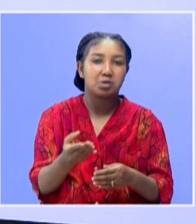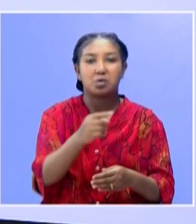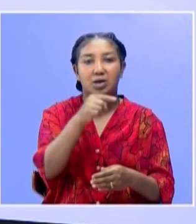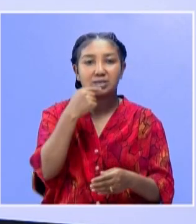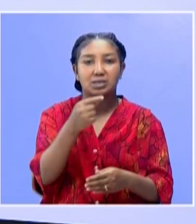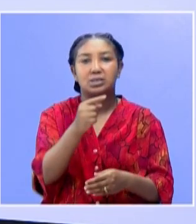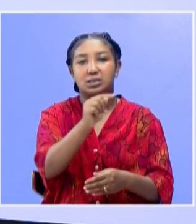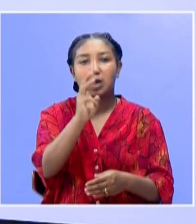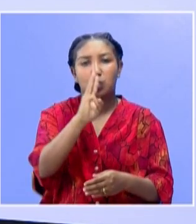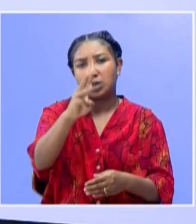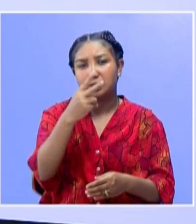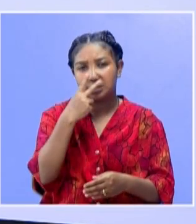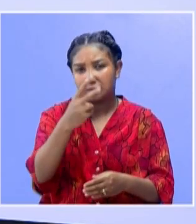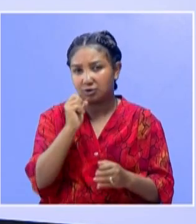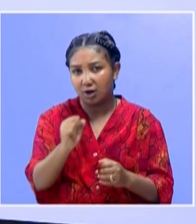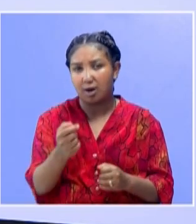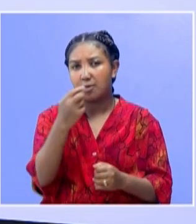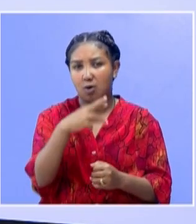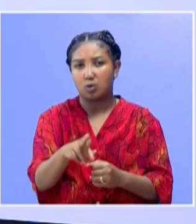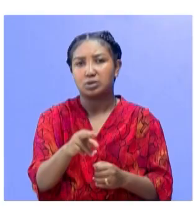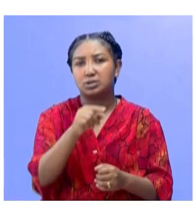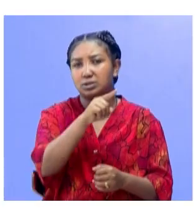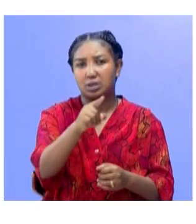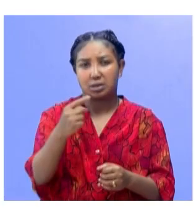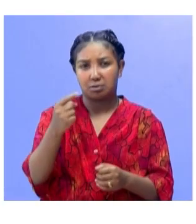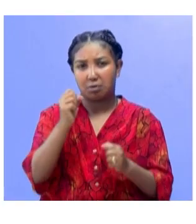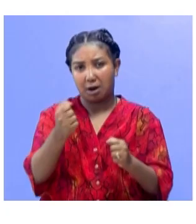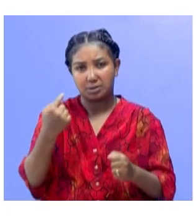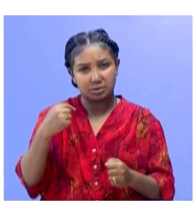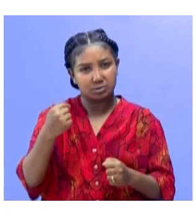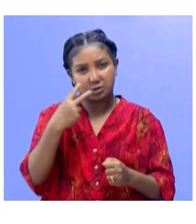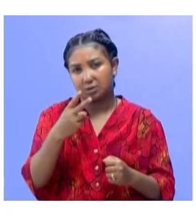can say they will see us, yes, or they can see us.